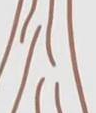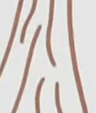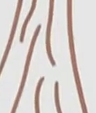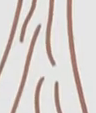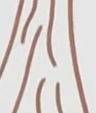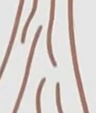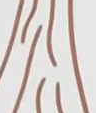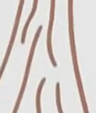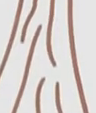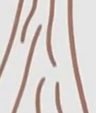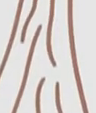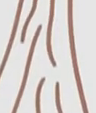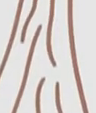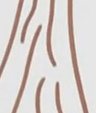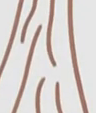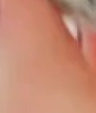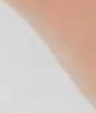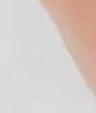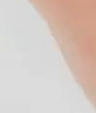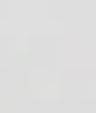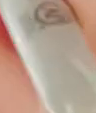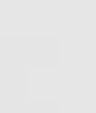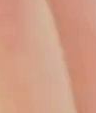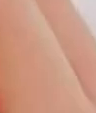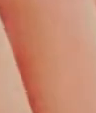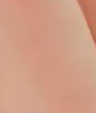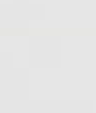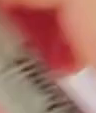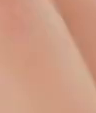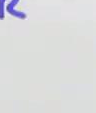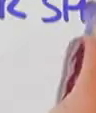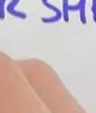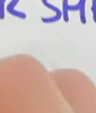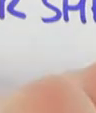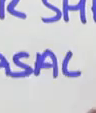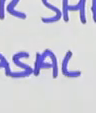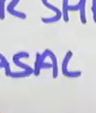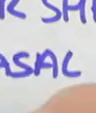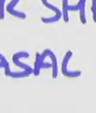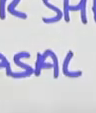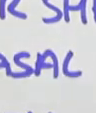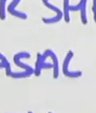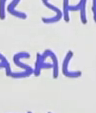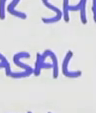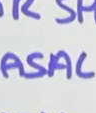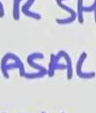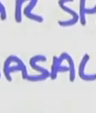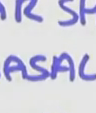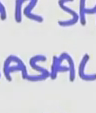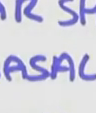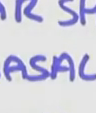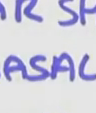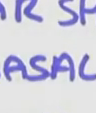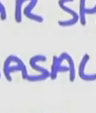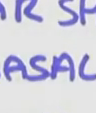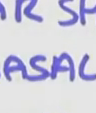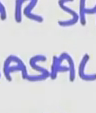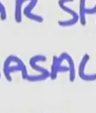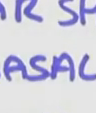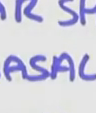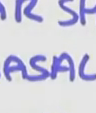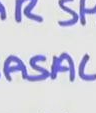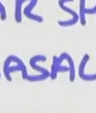start a new forest. In much the same way as the oak trees, growing tumours are usually derived from epithelial cells that do not have the capability to